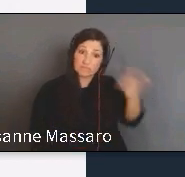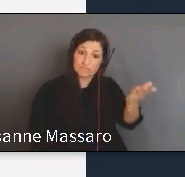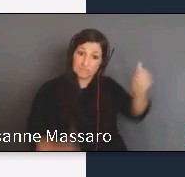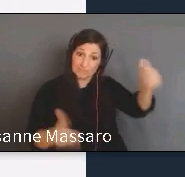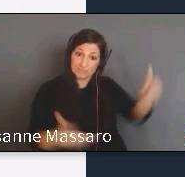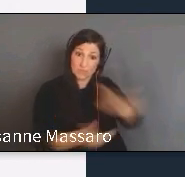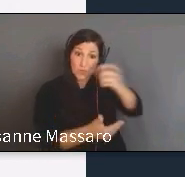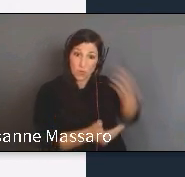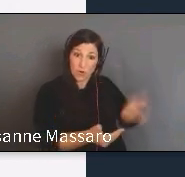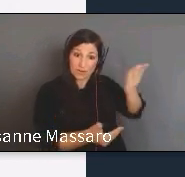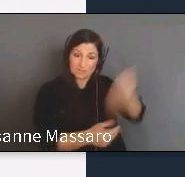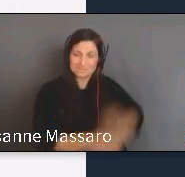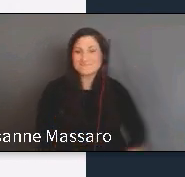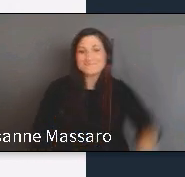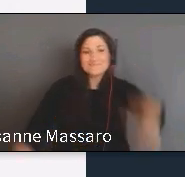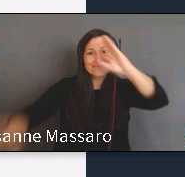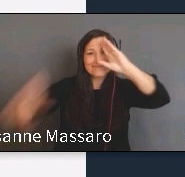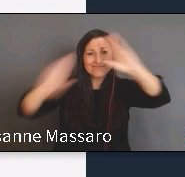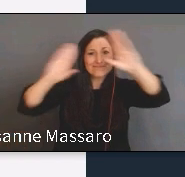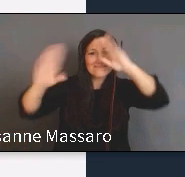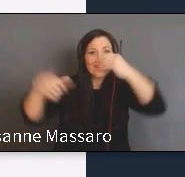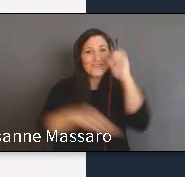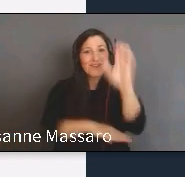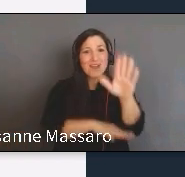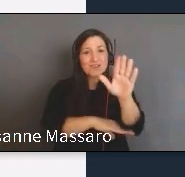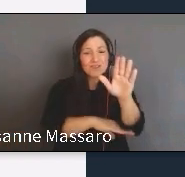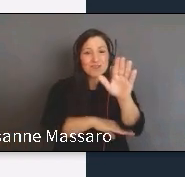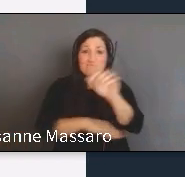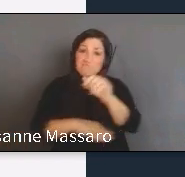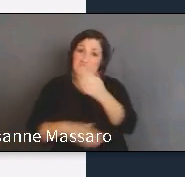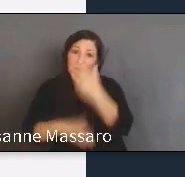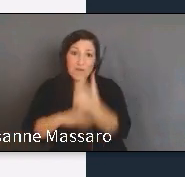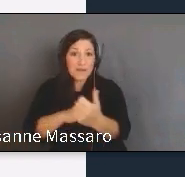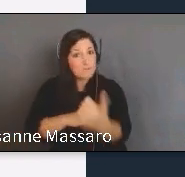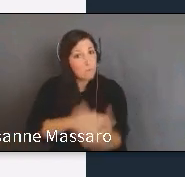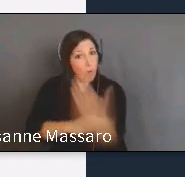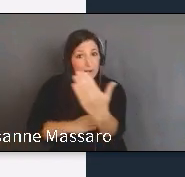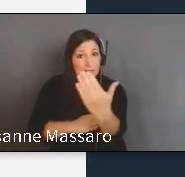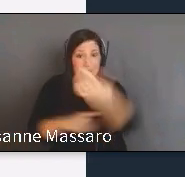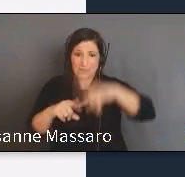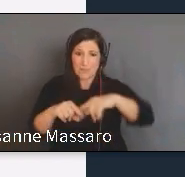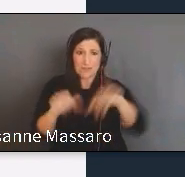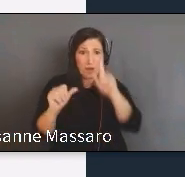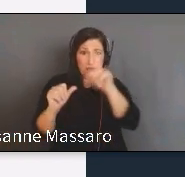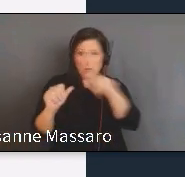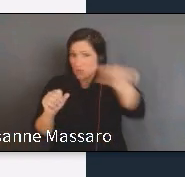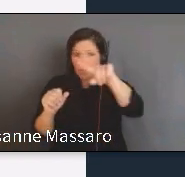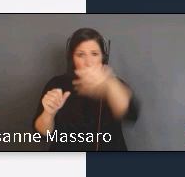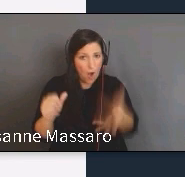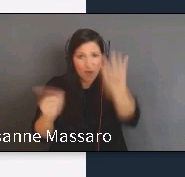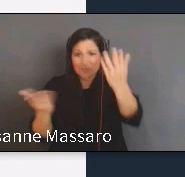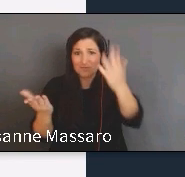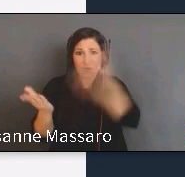Well, hello and good afternoon, everybody, or good morning, depending on where in the States you are. I want to say thank